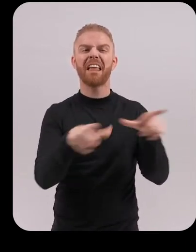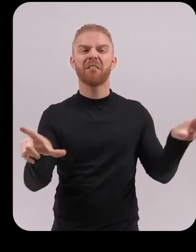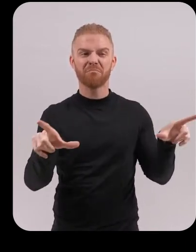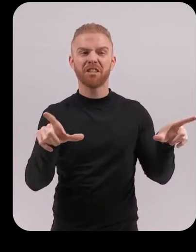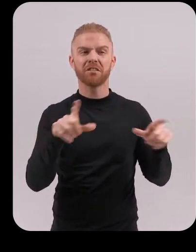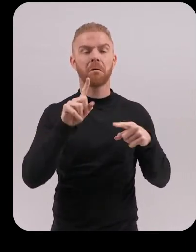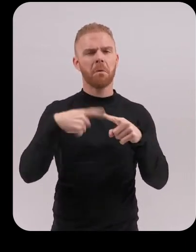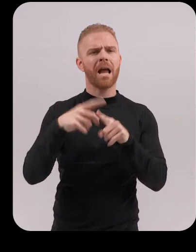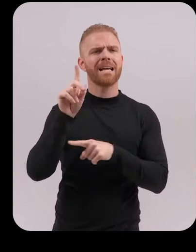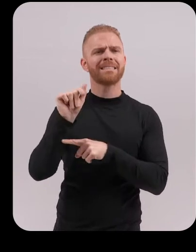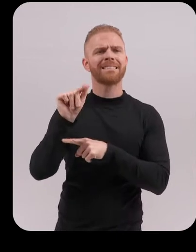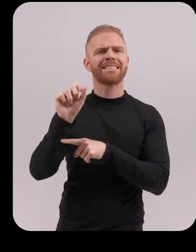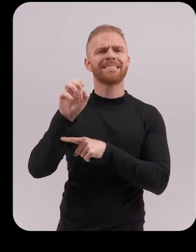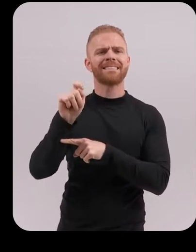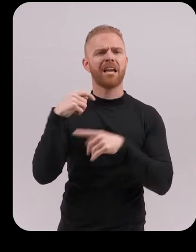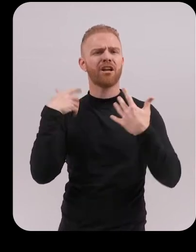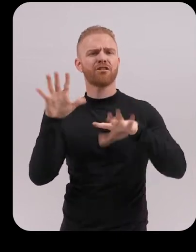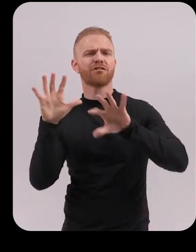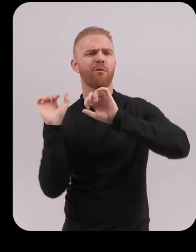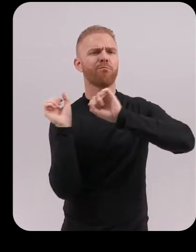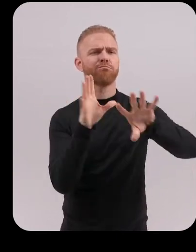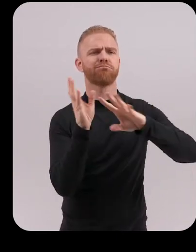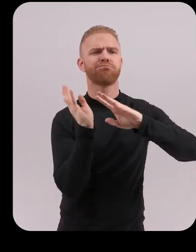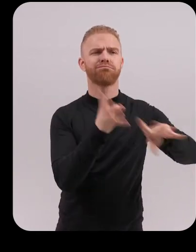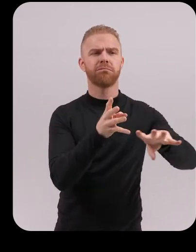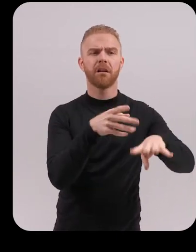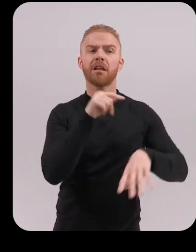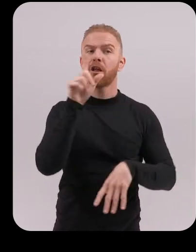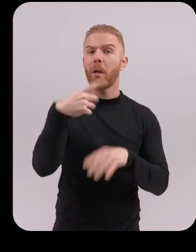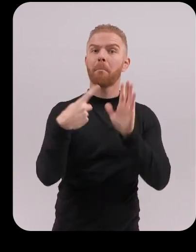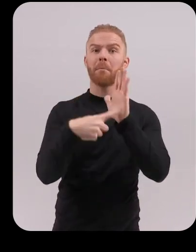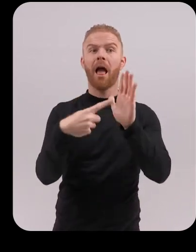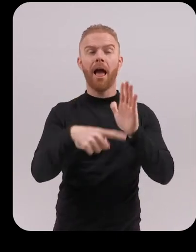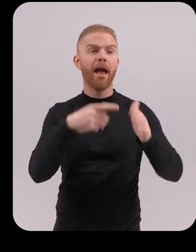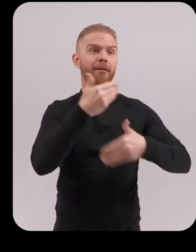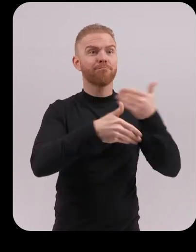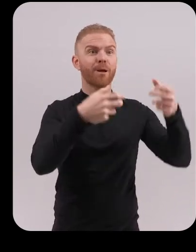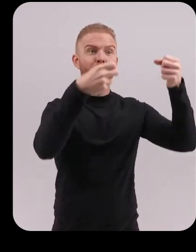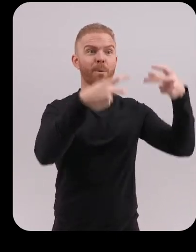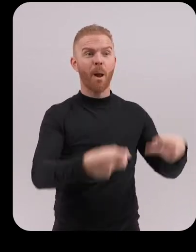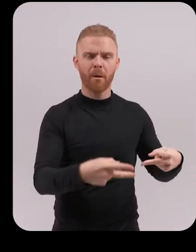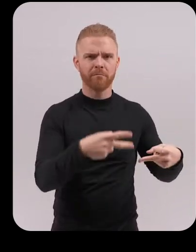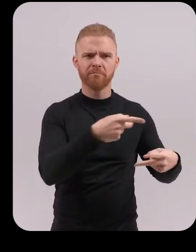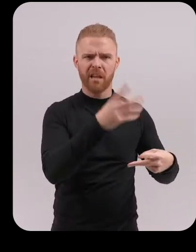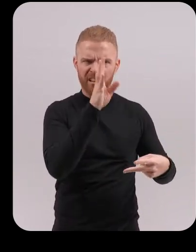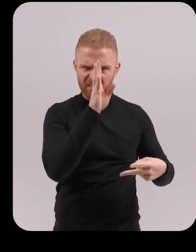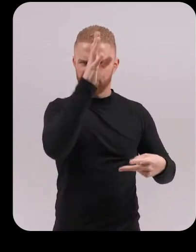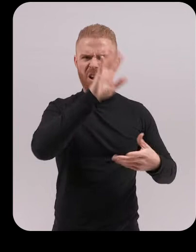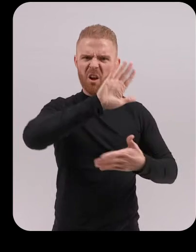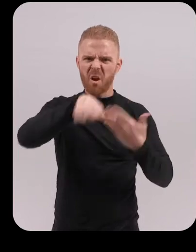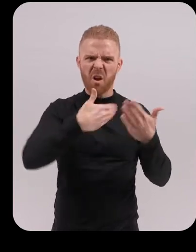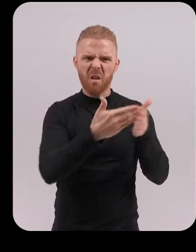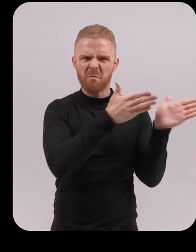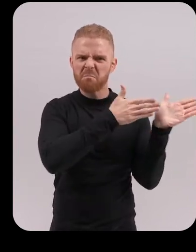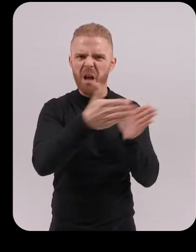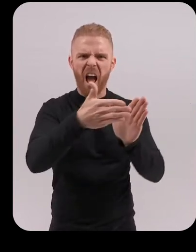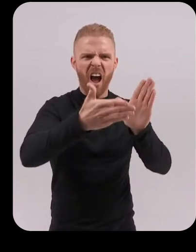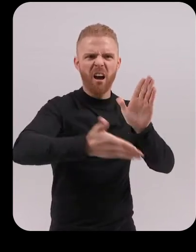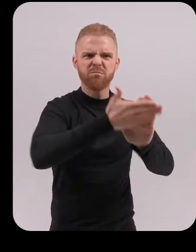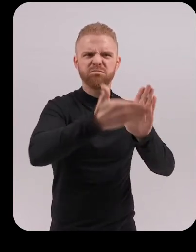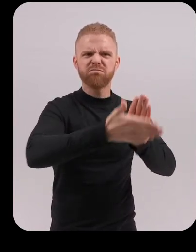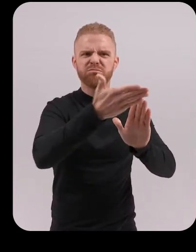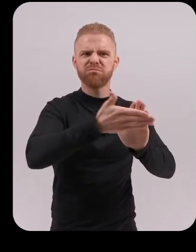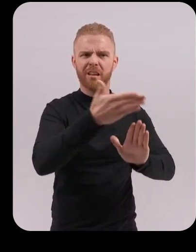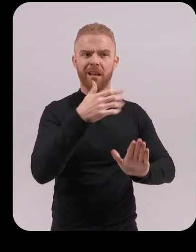set that I uploaded. And this is not just the model completing the code. It's the model coming up with an entire plan